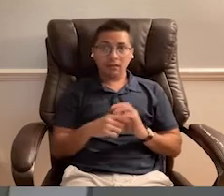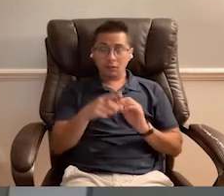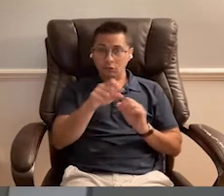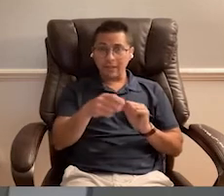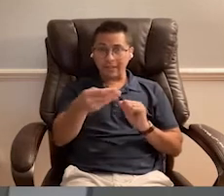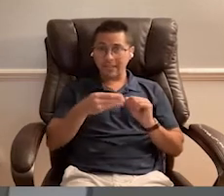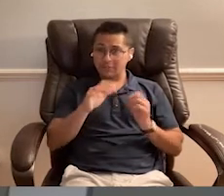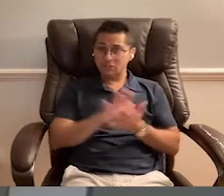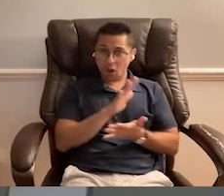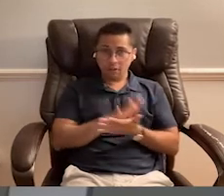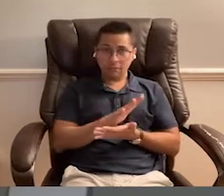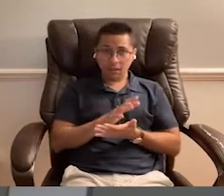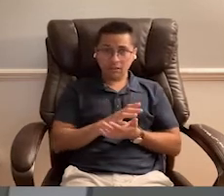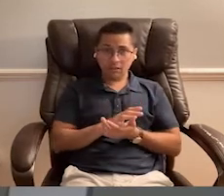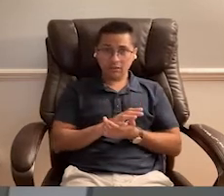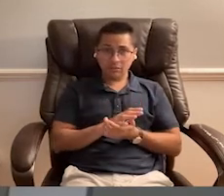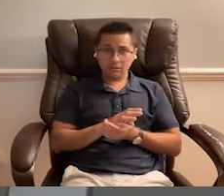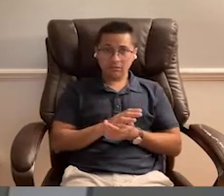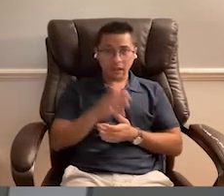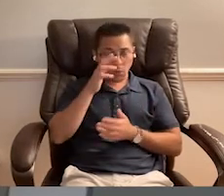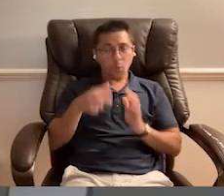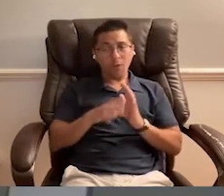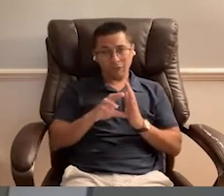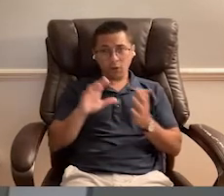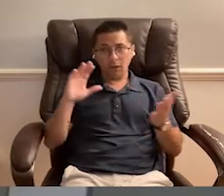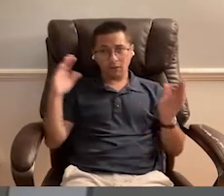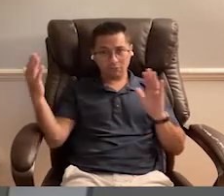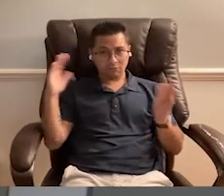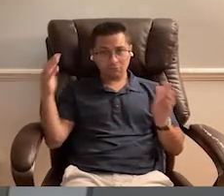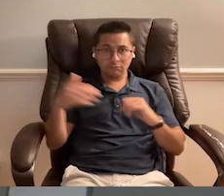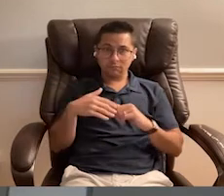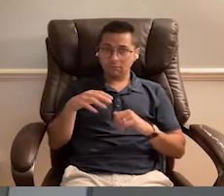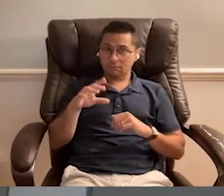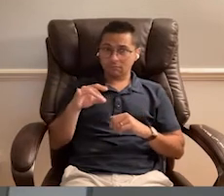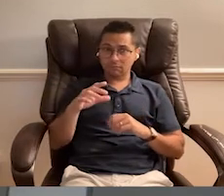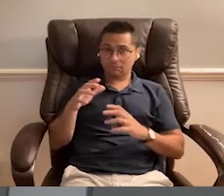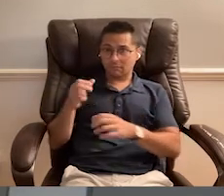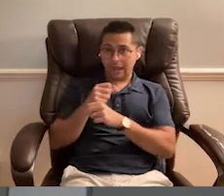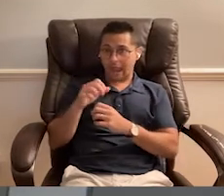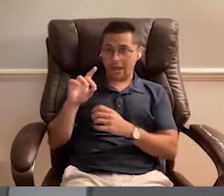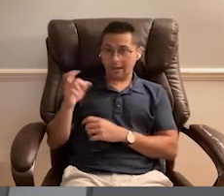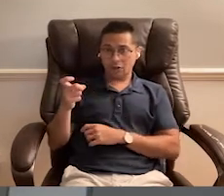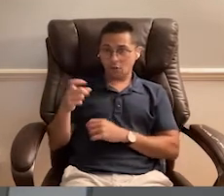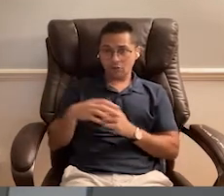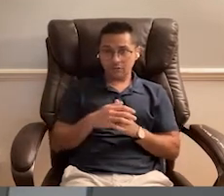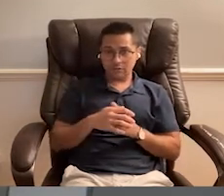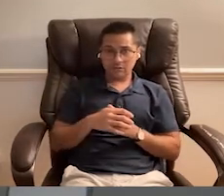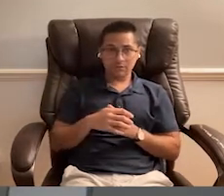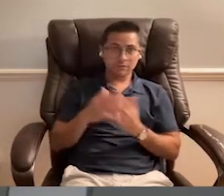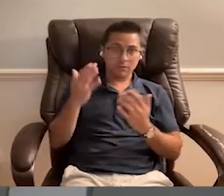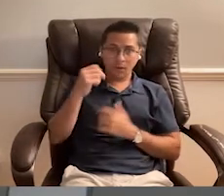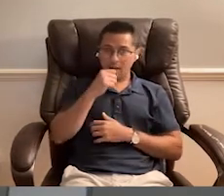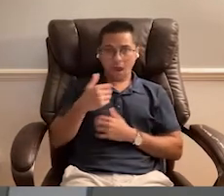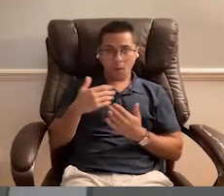Well, again, you can give us the documentation, we will review it against our criteria. Oh, I just went and got a diagnosis